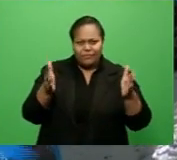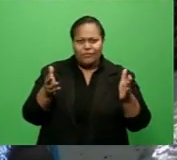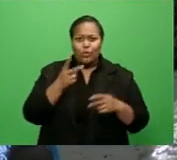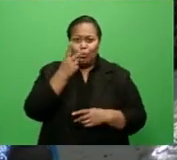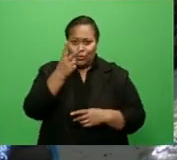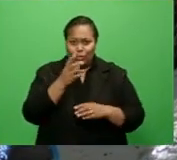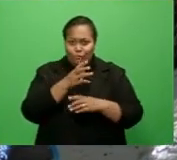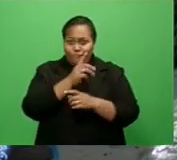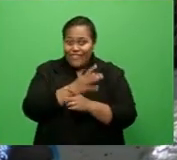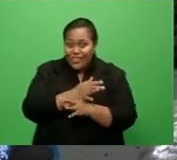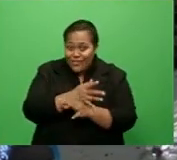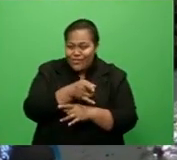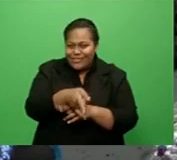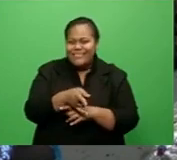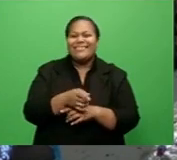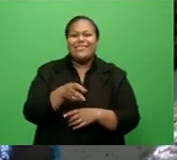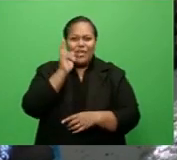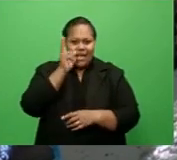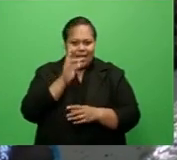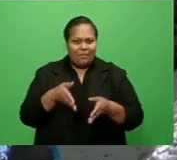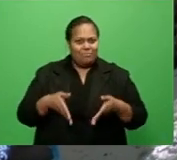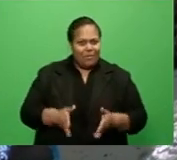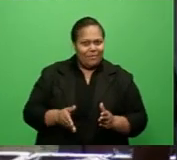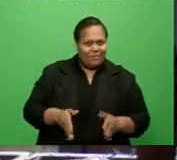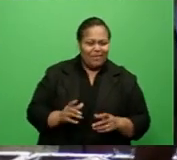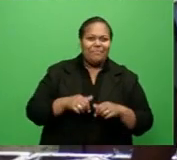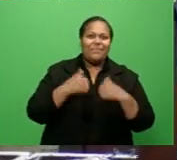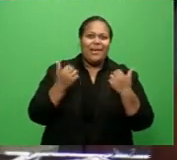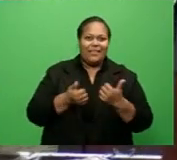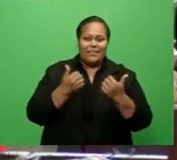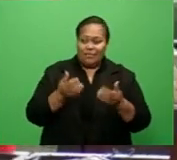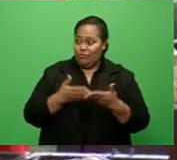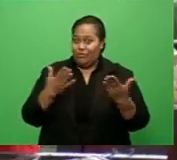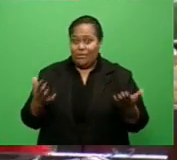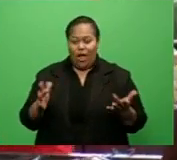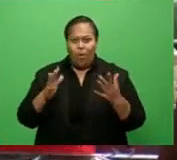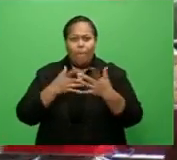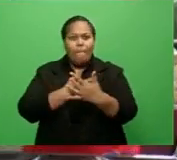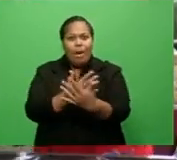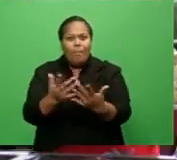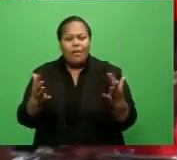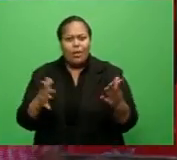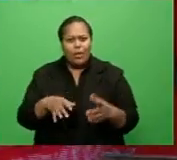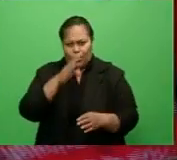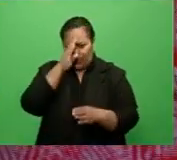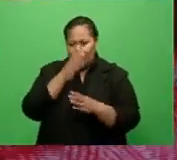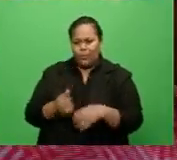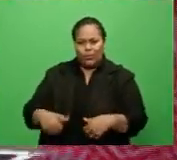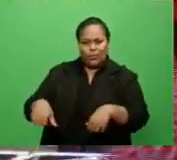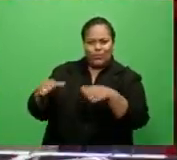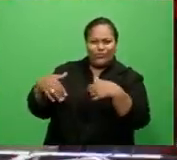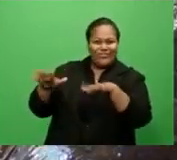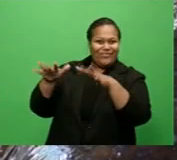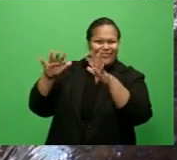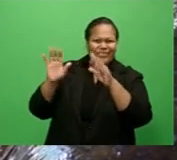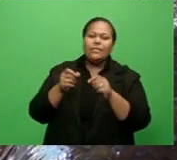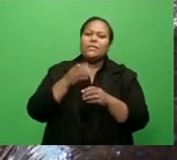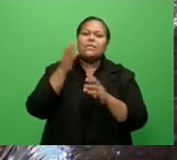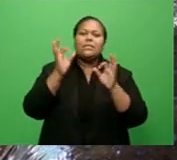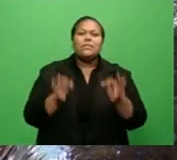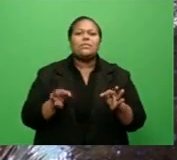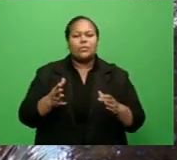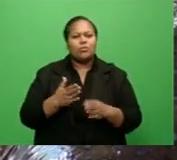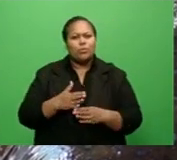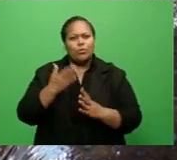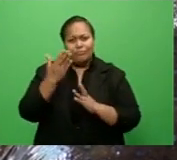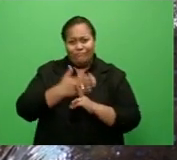Semi Koroi-Lavasau says they have received overwhelming response from the public on the decision to lift the ban. He adds the decision was